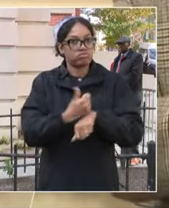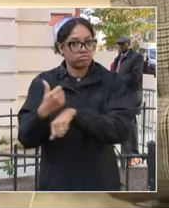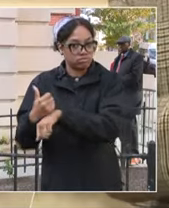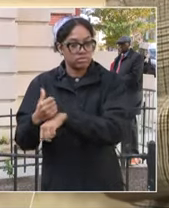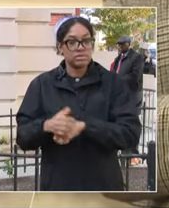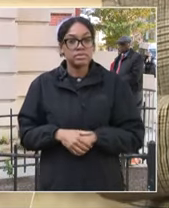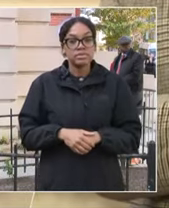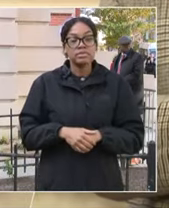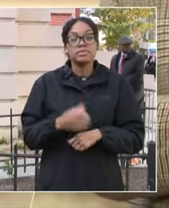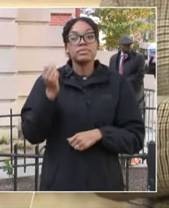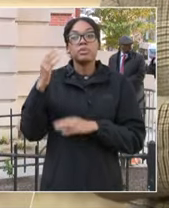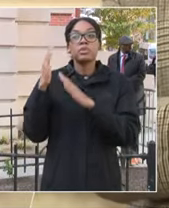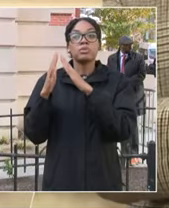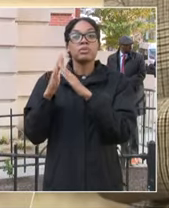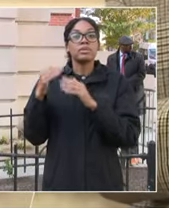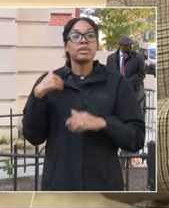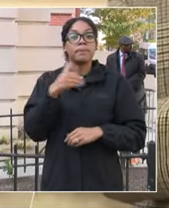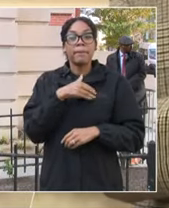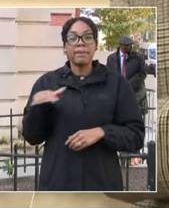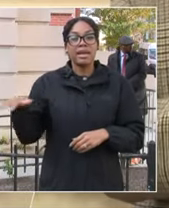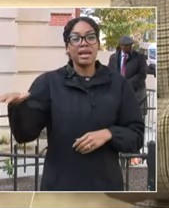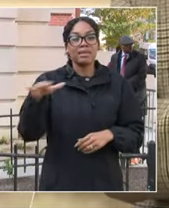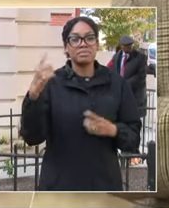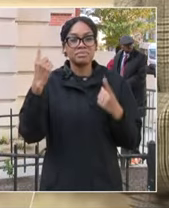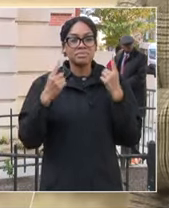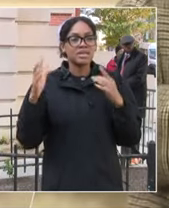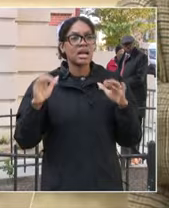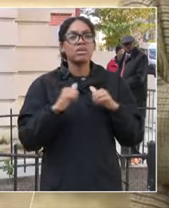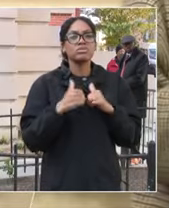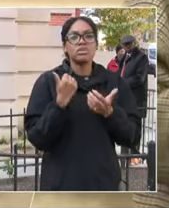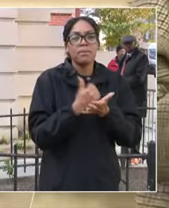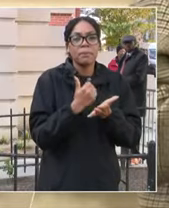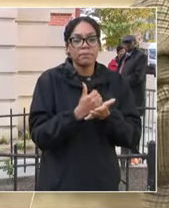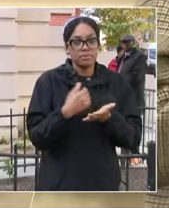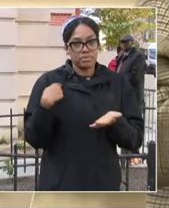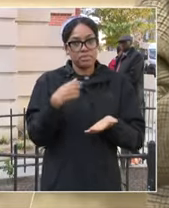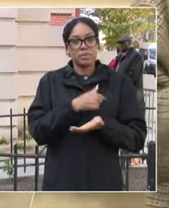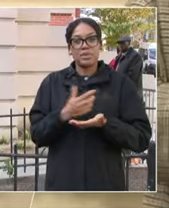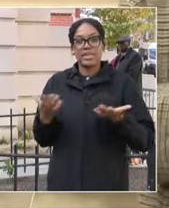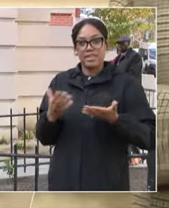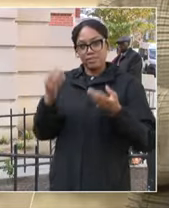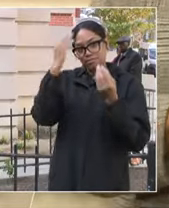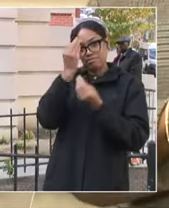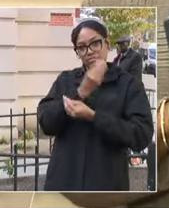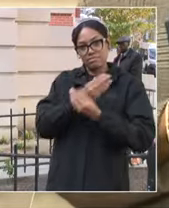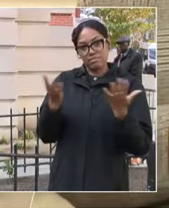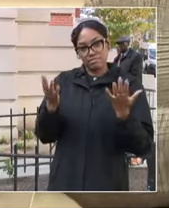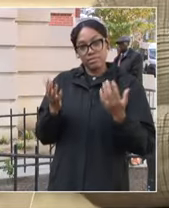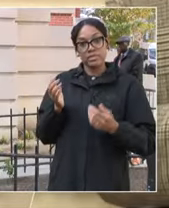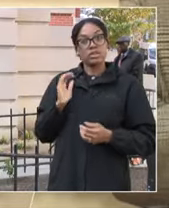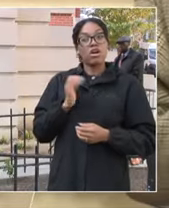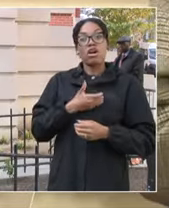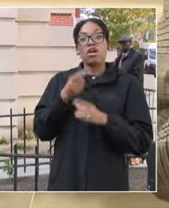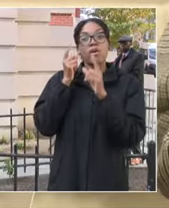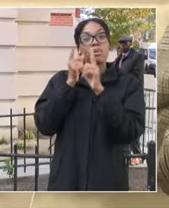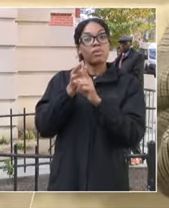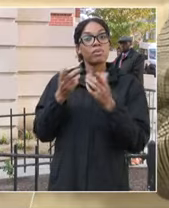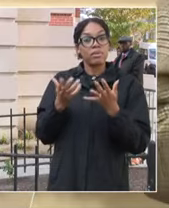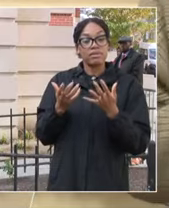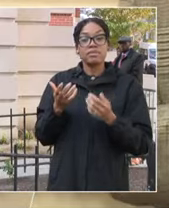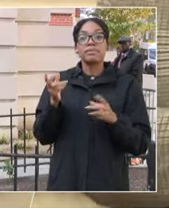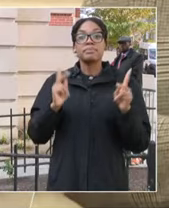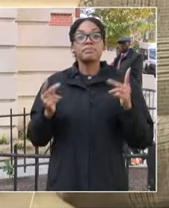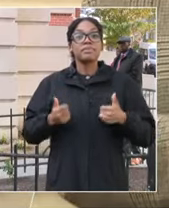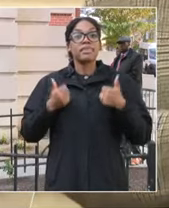help, which is why we've gathered here today. Our goal is to have everyone who is staying outside come